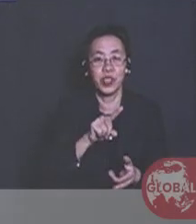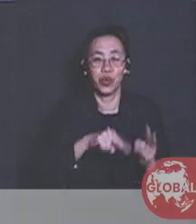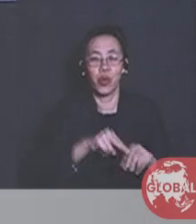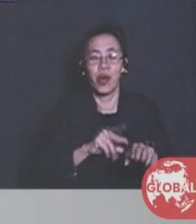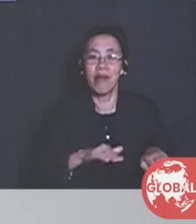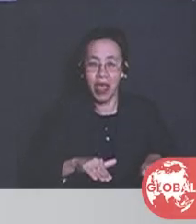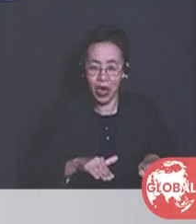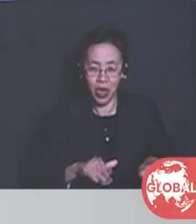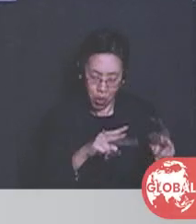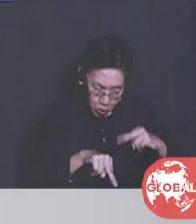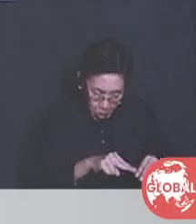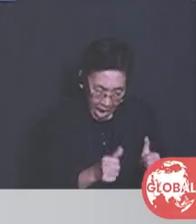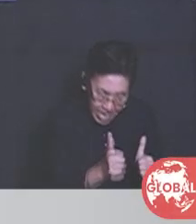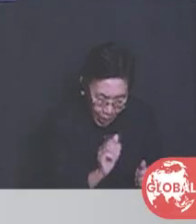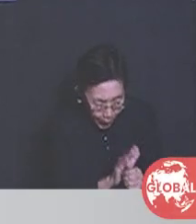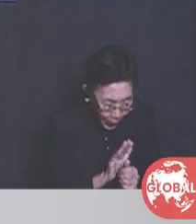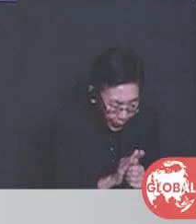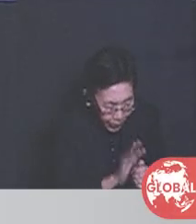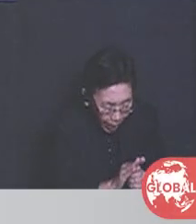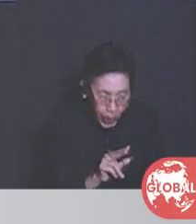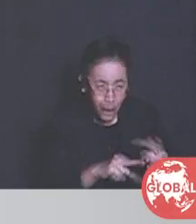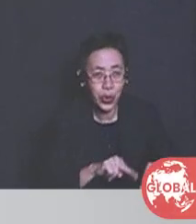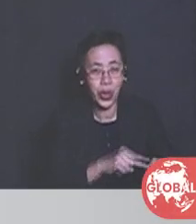serve their community members.